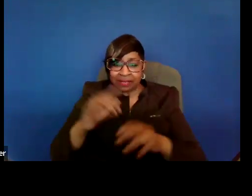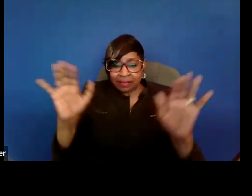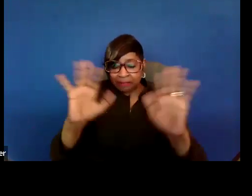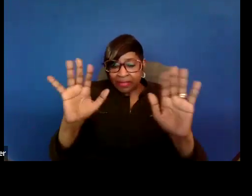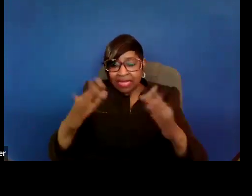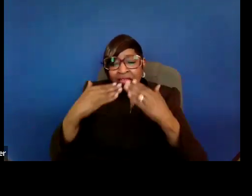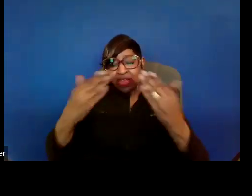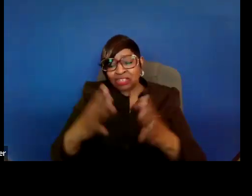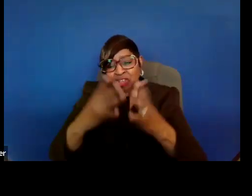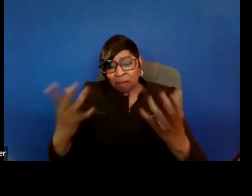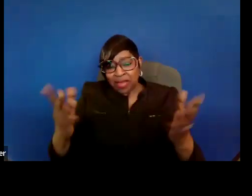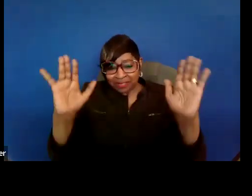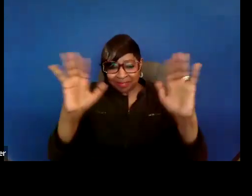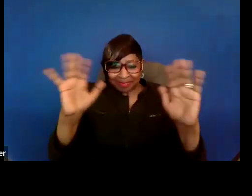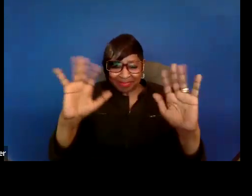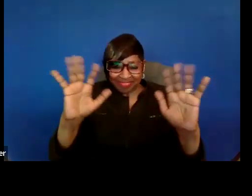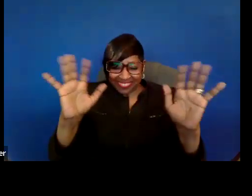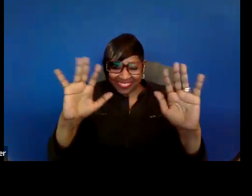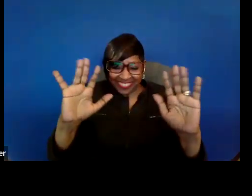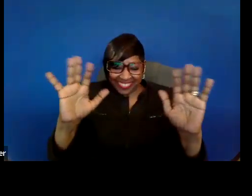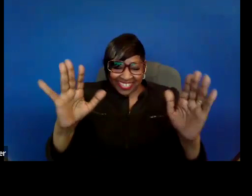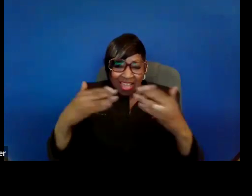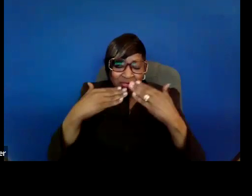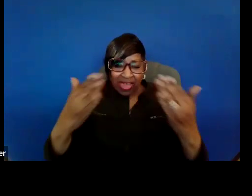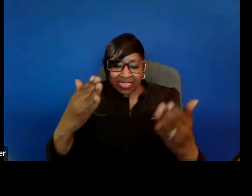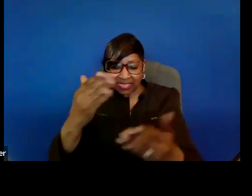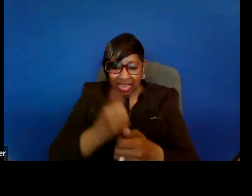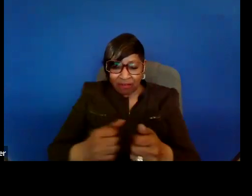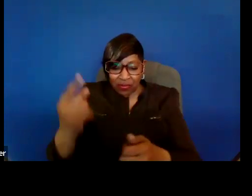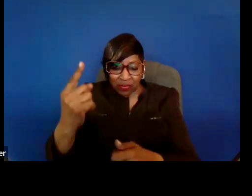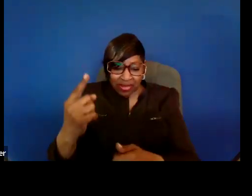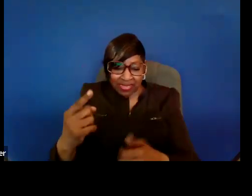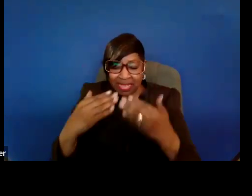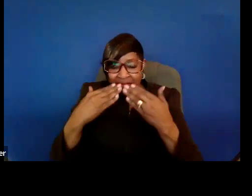wonderful interpreters. Thank you. Thanks, everybody. Thank you for having us.